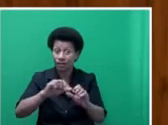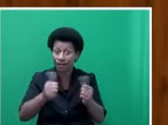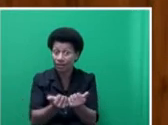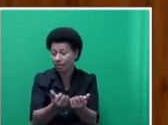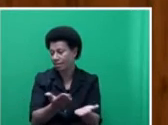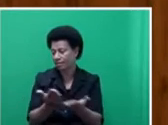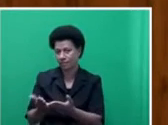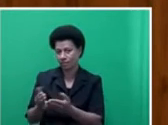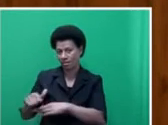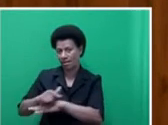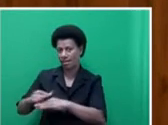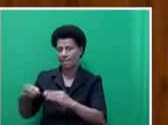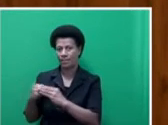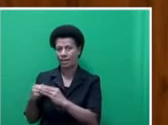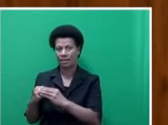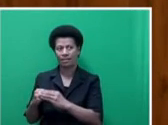Order.